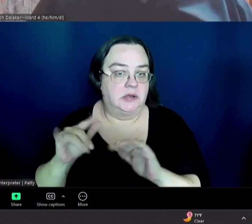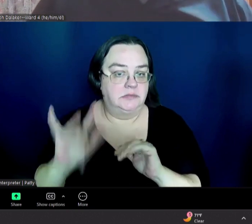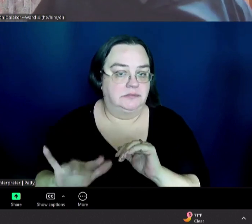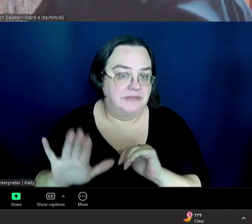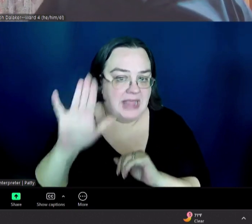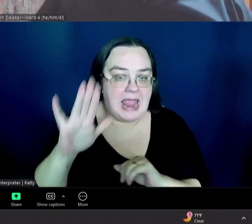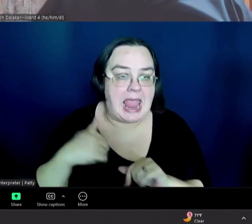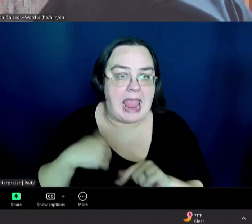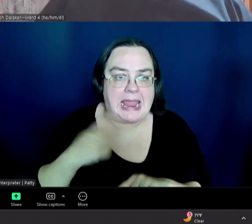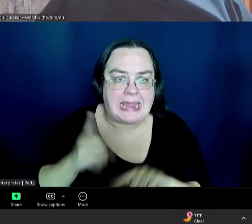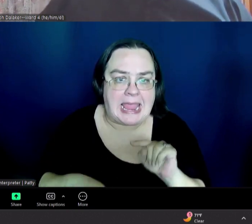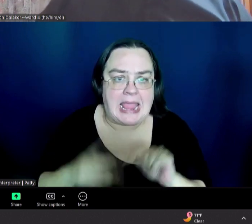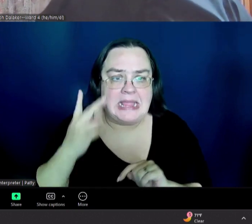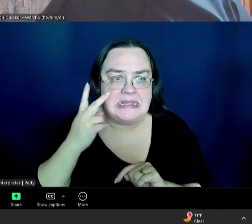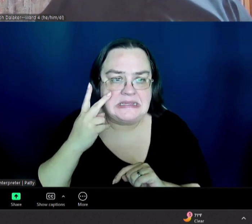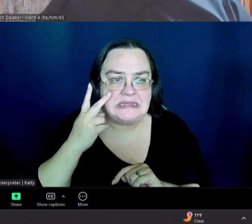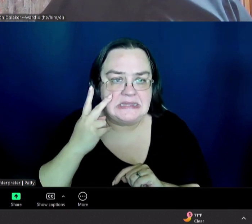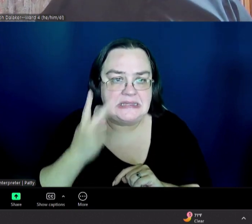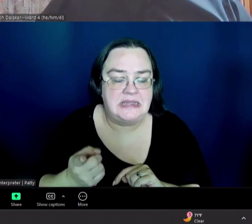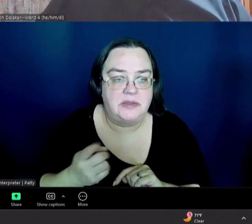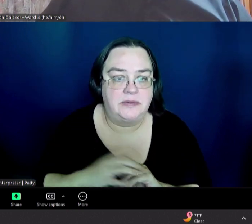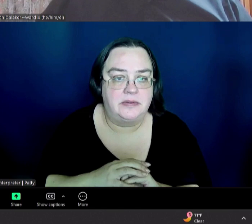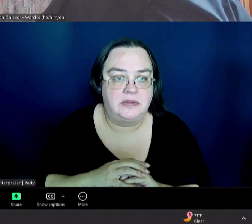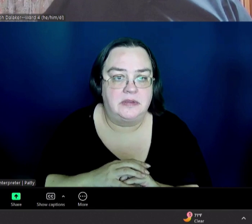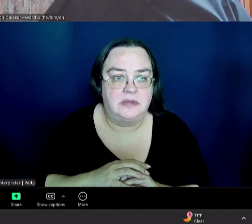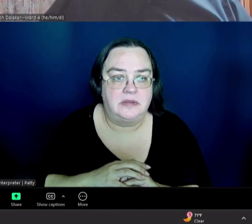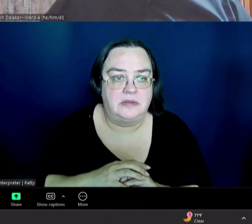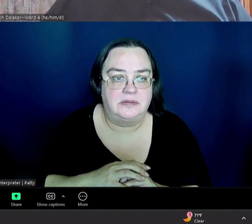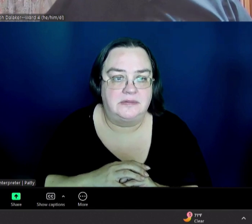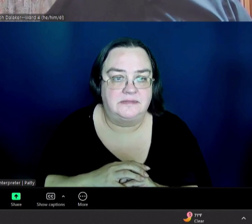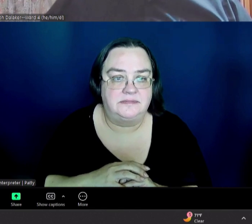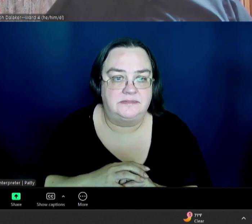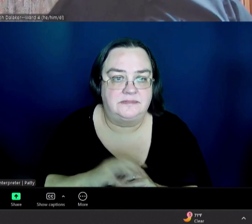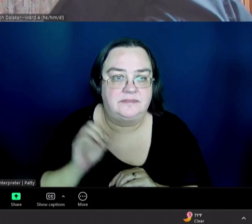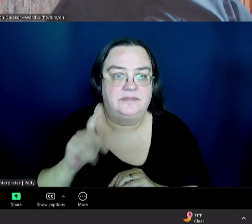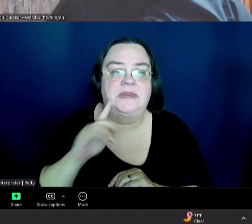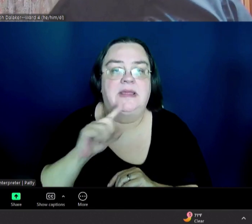can't see you. Okay, I believe it's Ms. Riazzi.